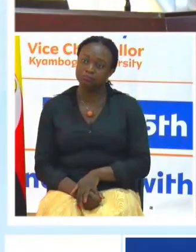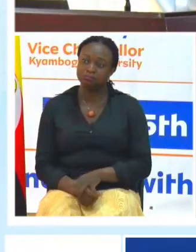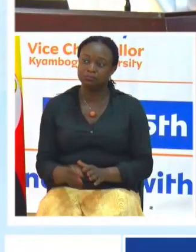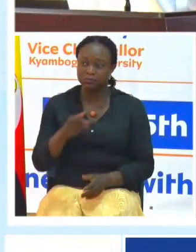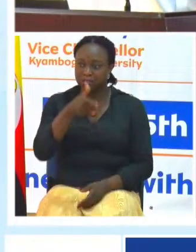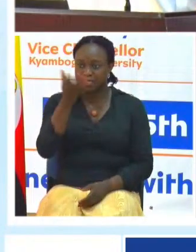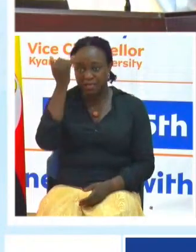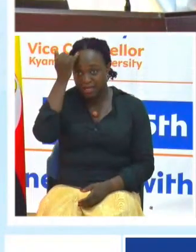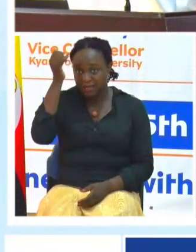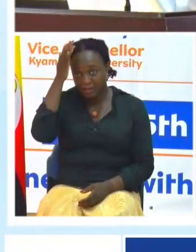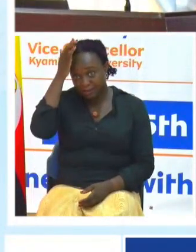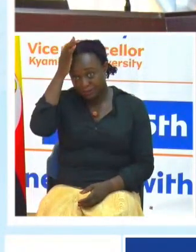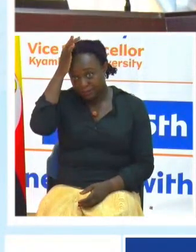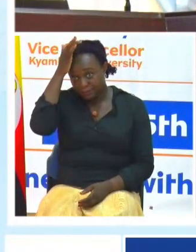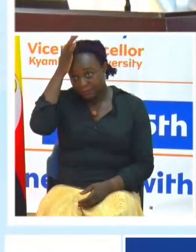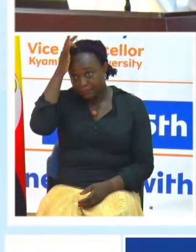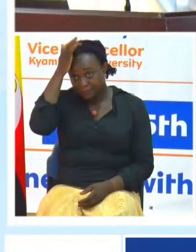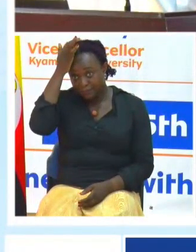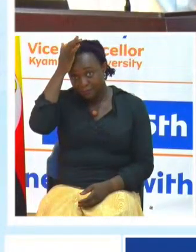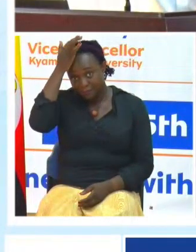Anyone?